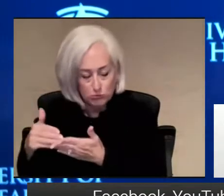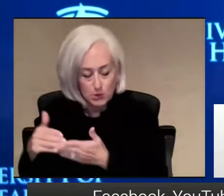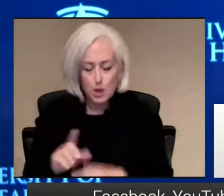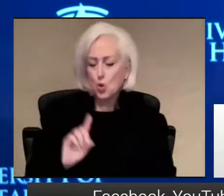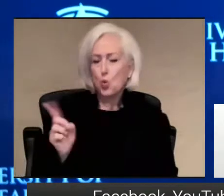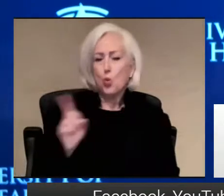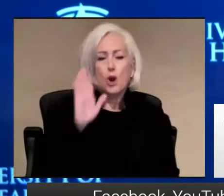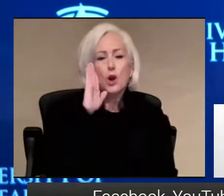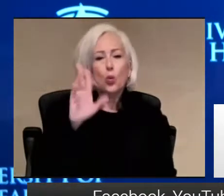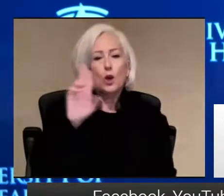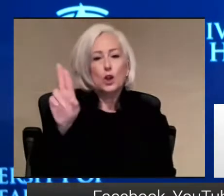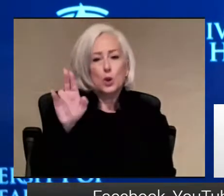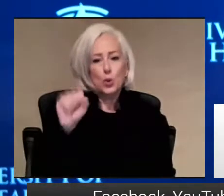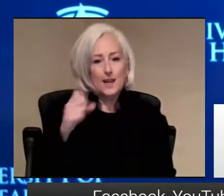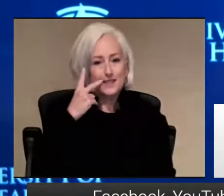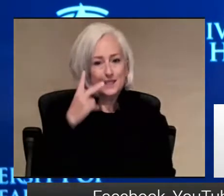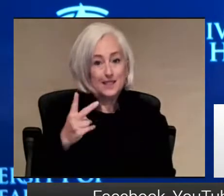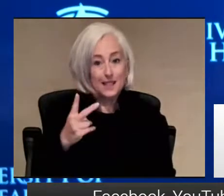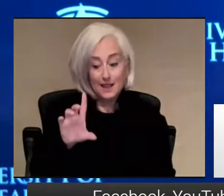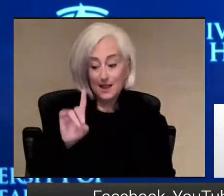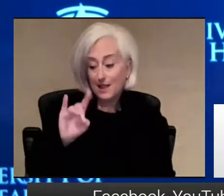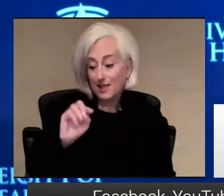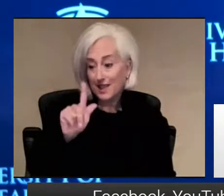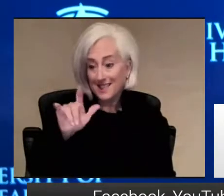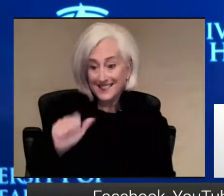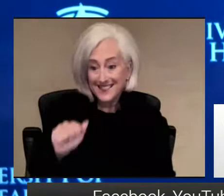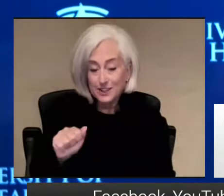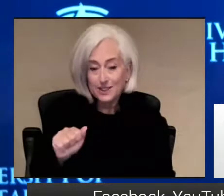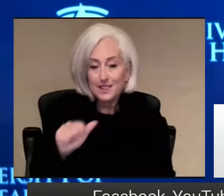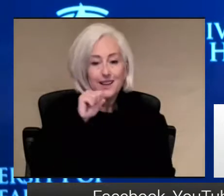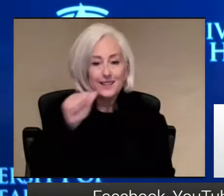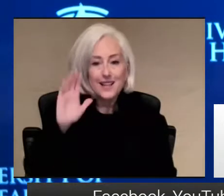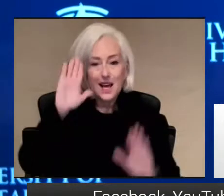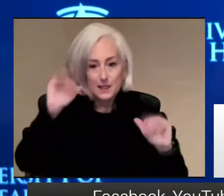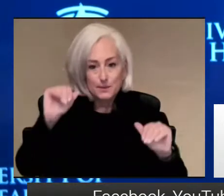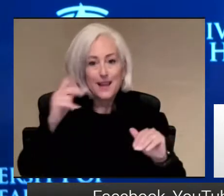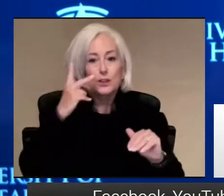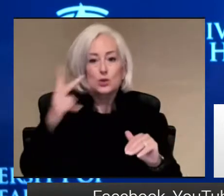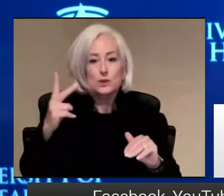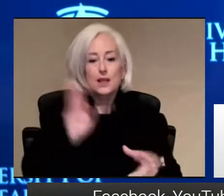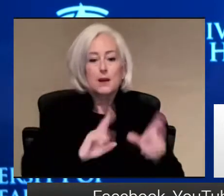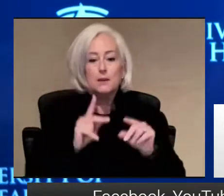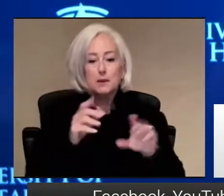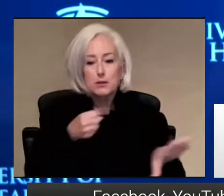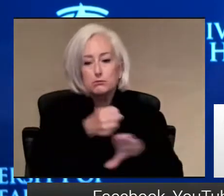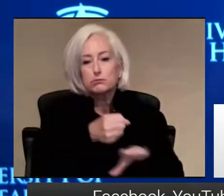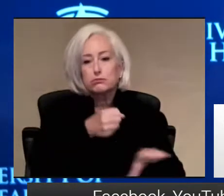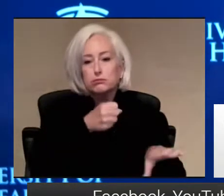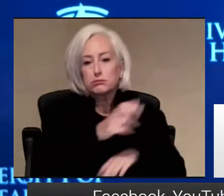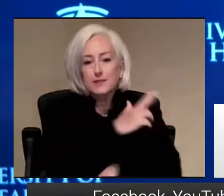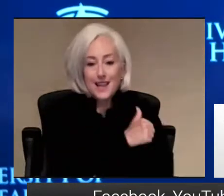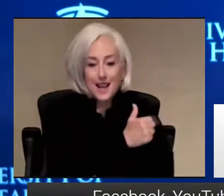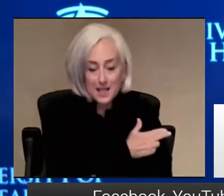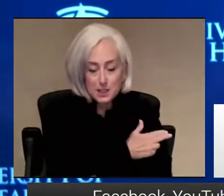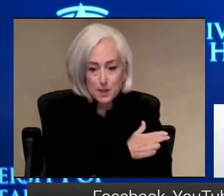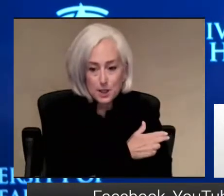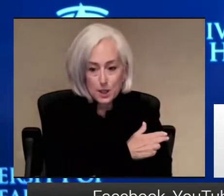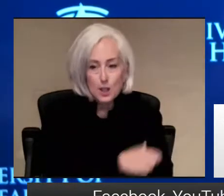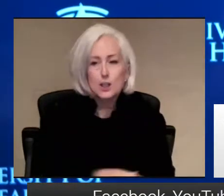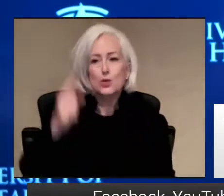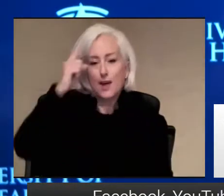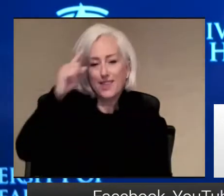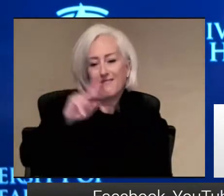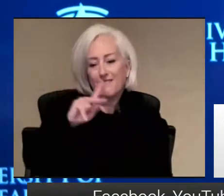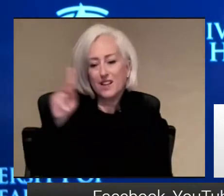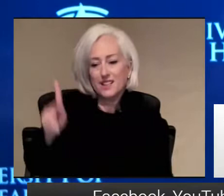Omicron wave, we weren't going to see the rise, but we did see a big rise in hospitalizations. So I think Philadelphia is probably trying to get ahead of that a little bit and saying, guys, we're seeing